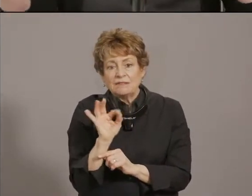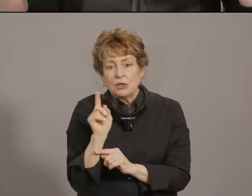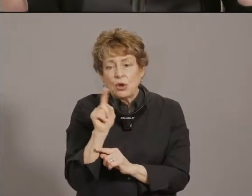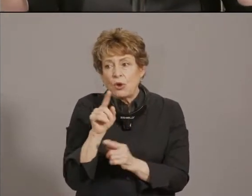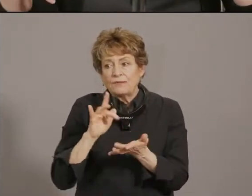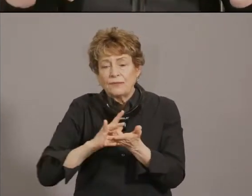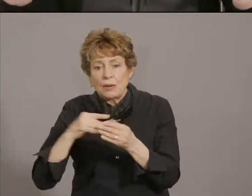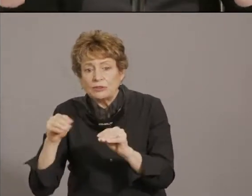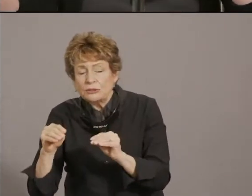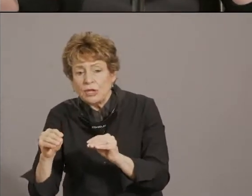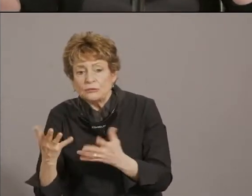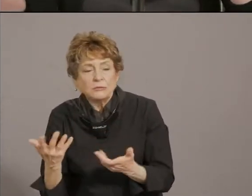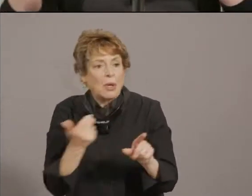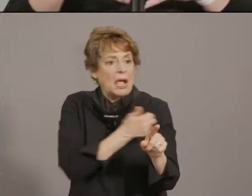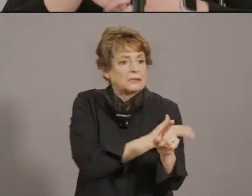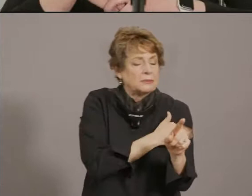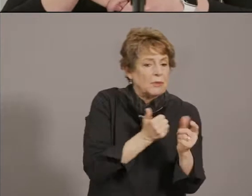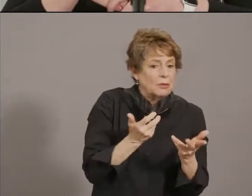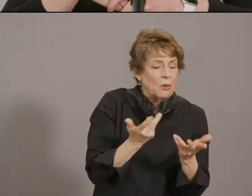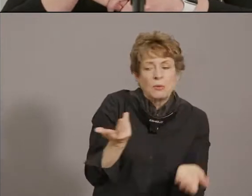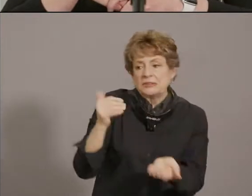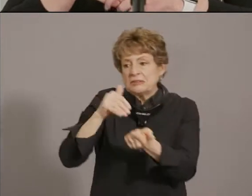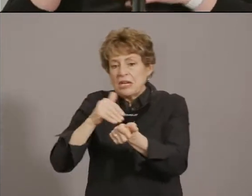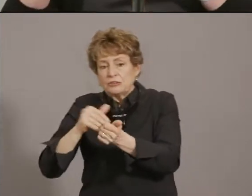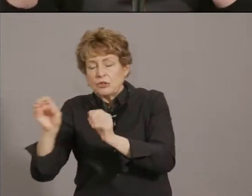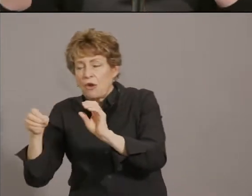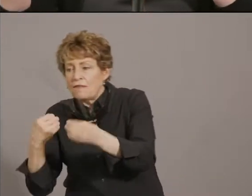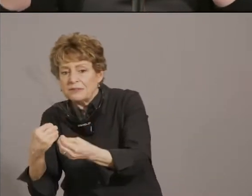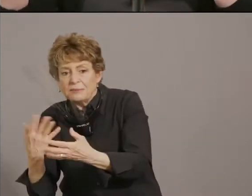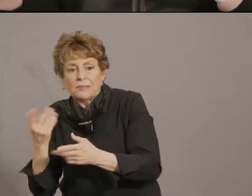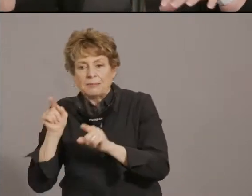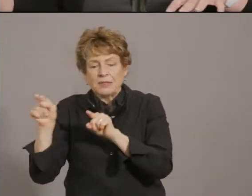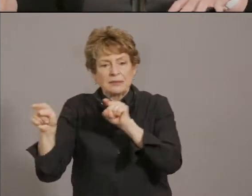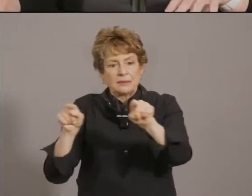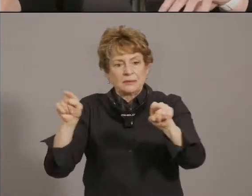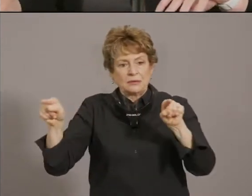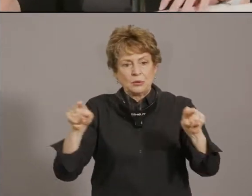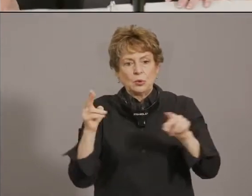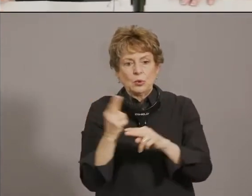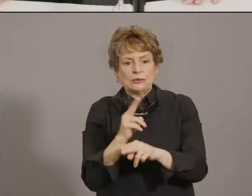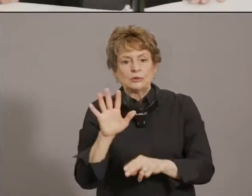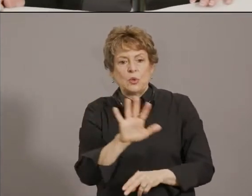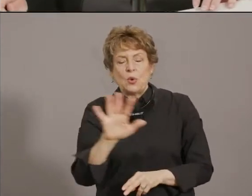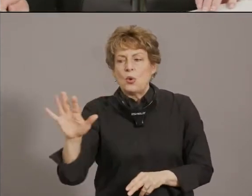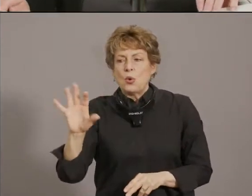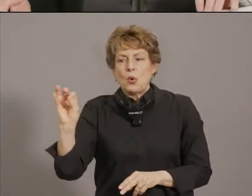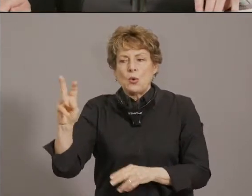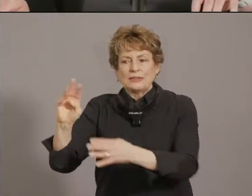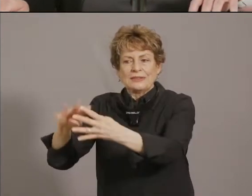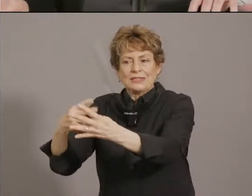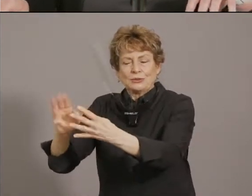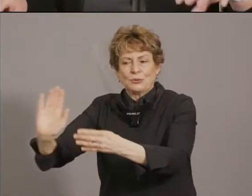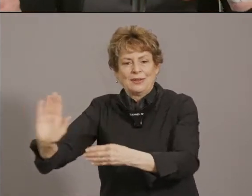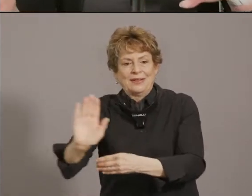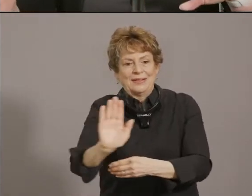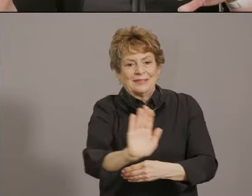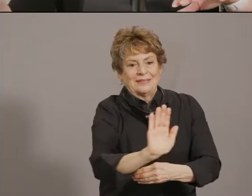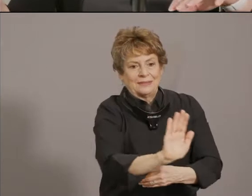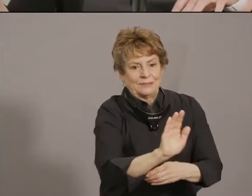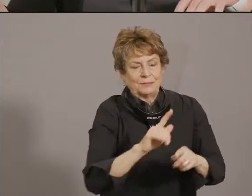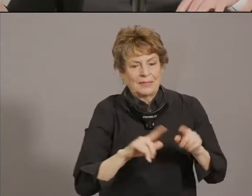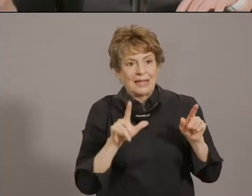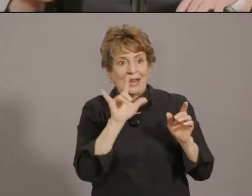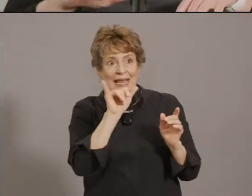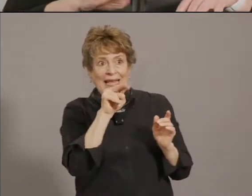own electronic health record or scheduling program, and I'll show you how to do that. And then it's also got the hours of operation and